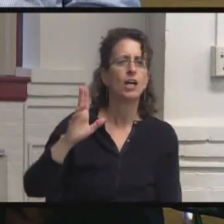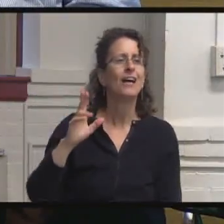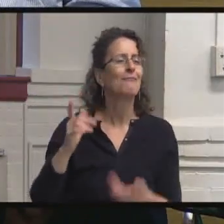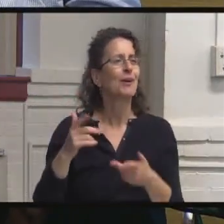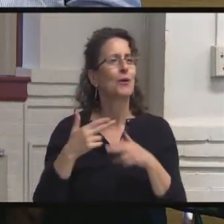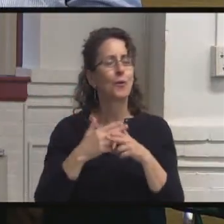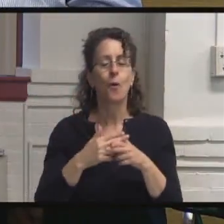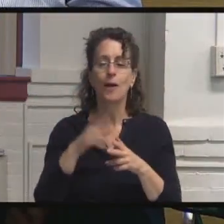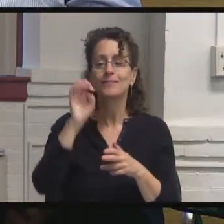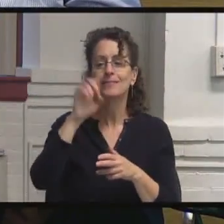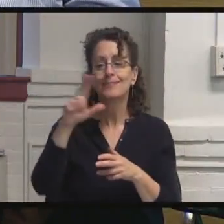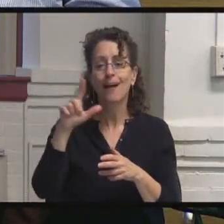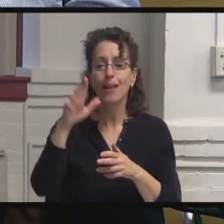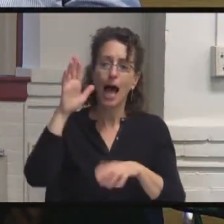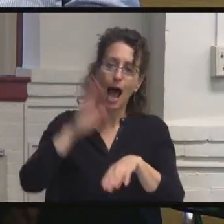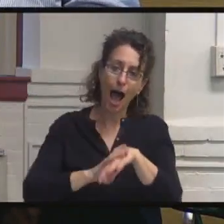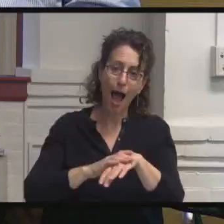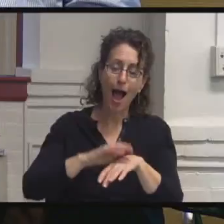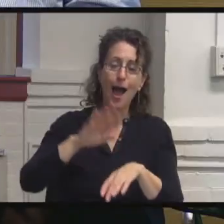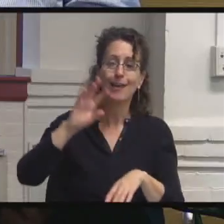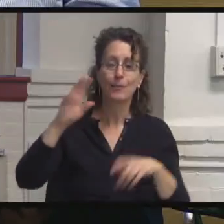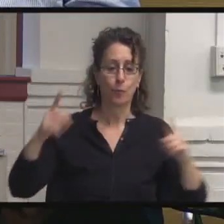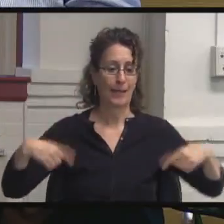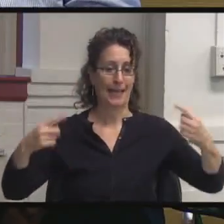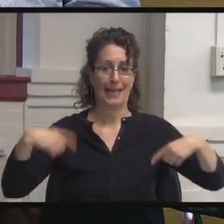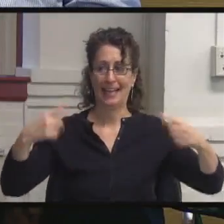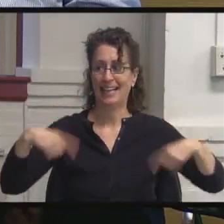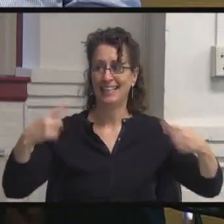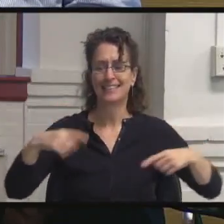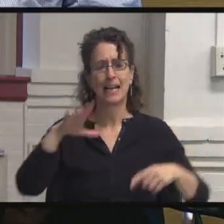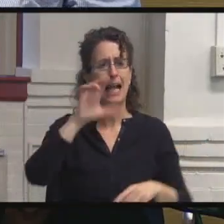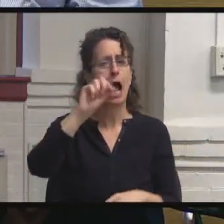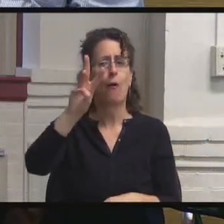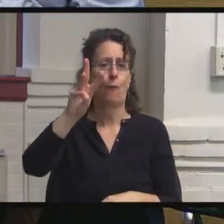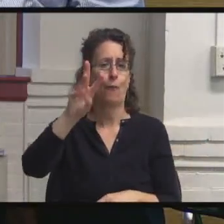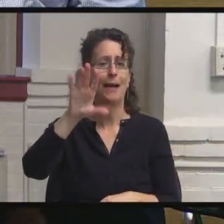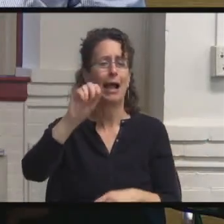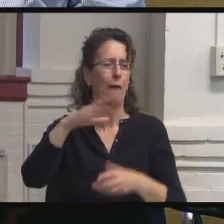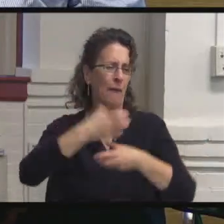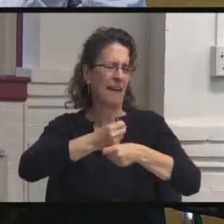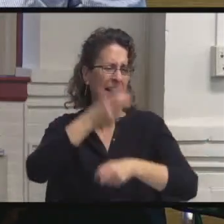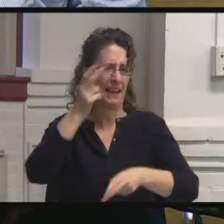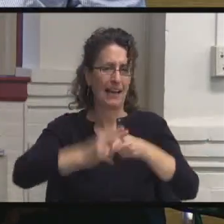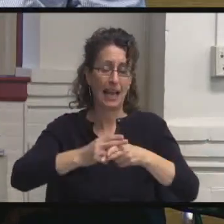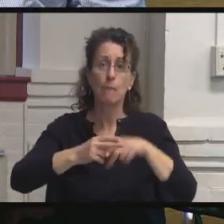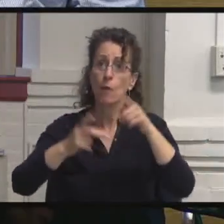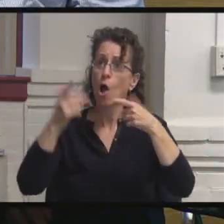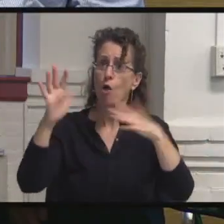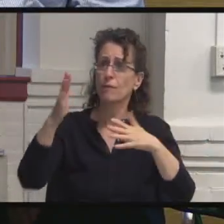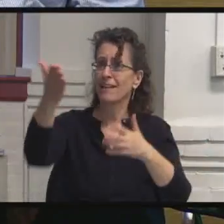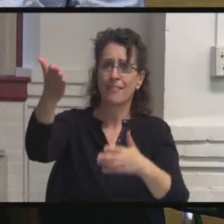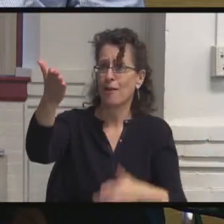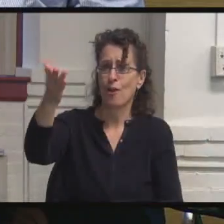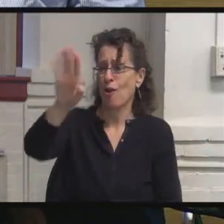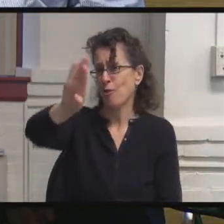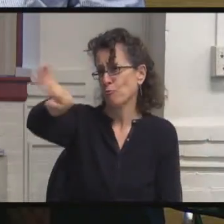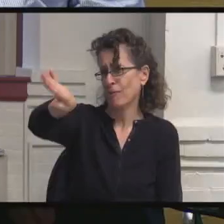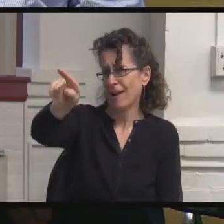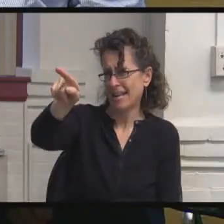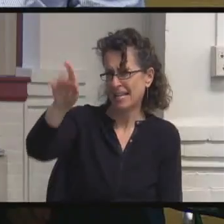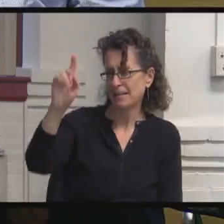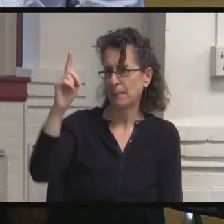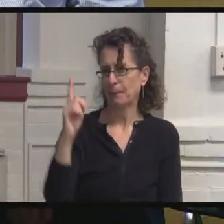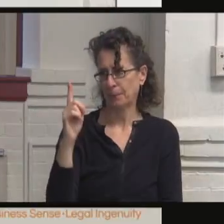Wheels facility, or CAL. That's there now, and that's about 100 feet tall. In the foreground, or in the middle of the picture, is